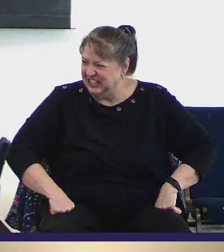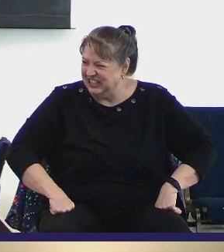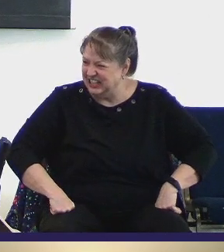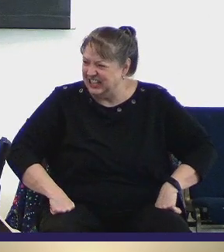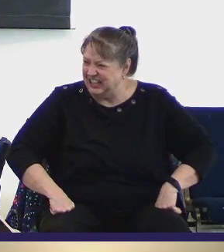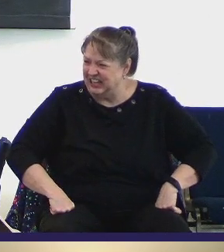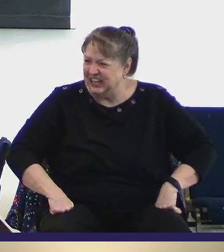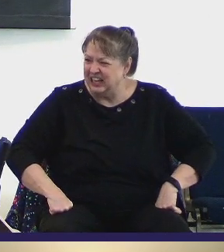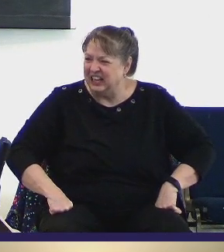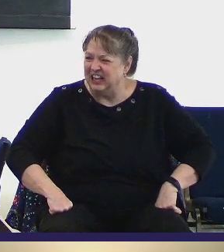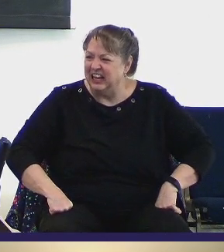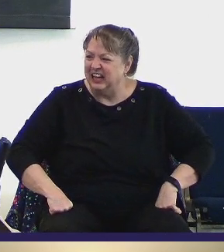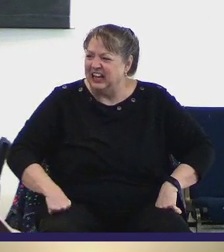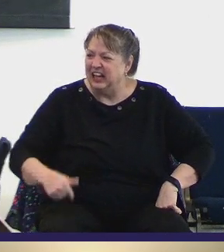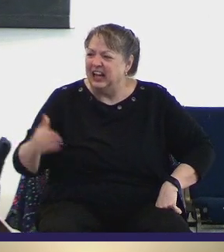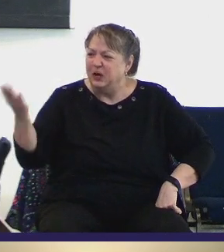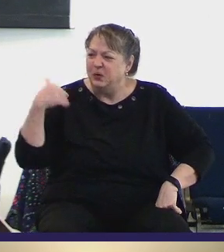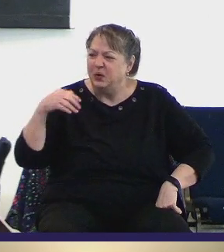Here, come on up.